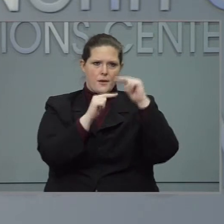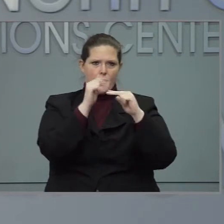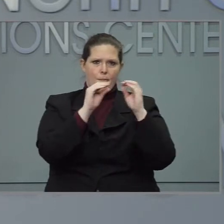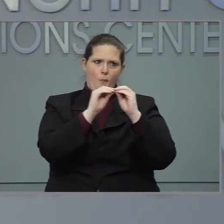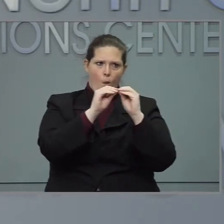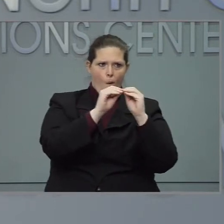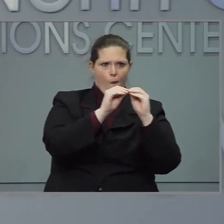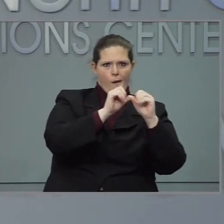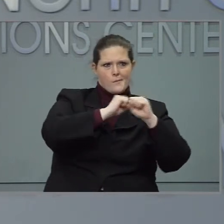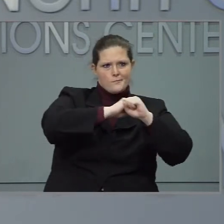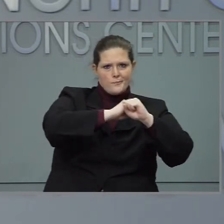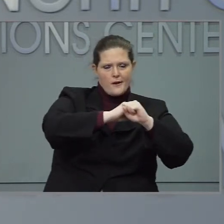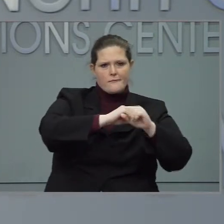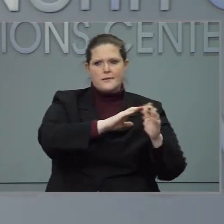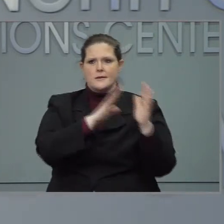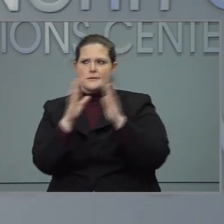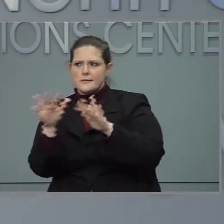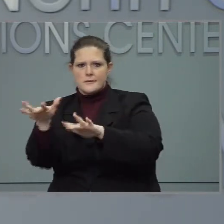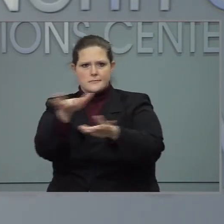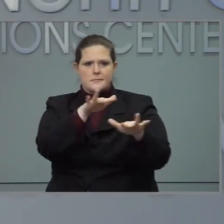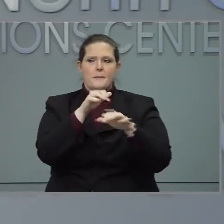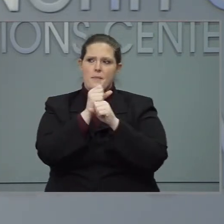that recommendation does that.